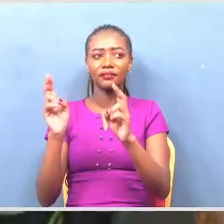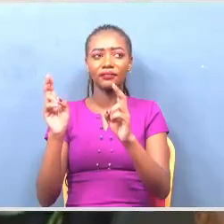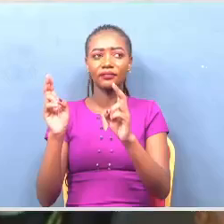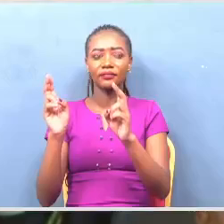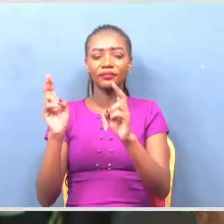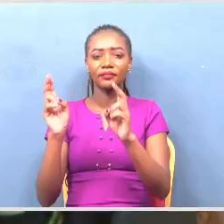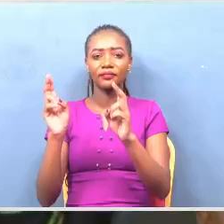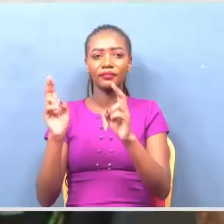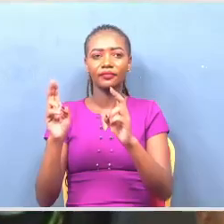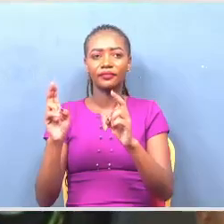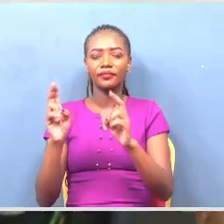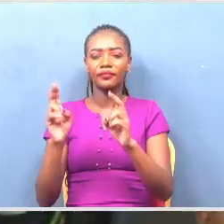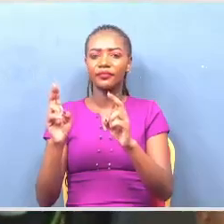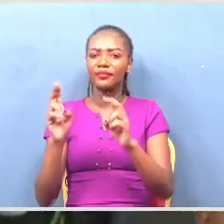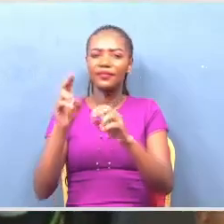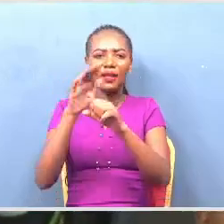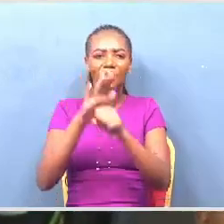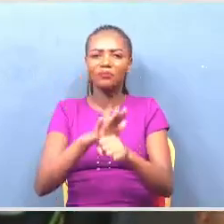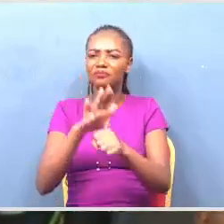blackmail and threats,